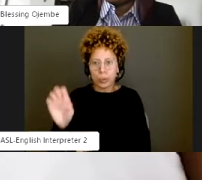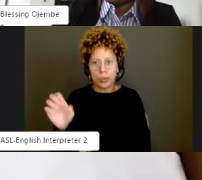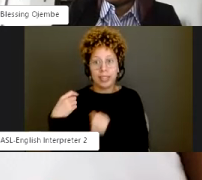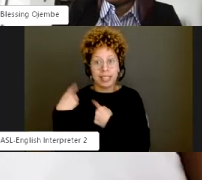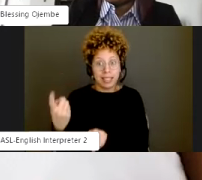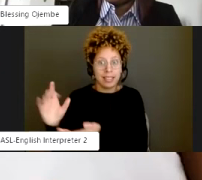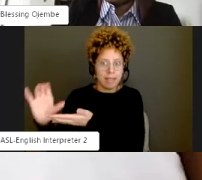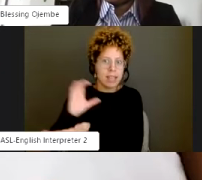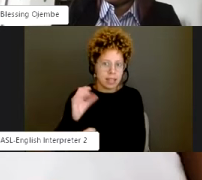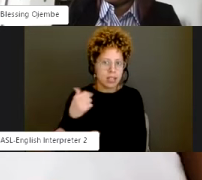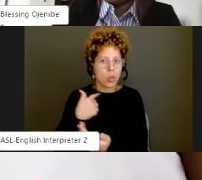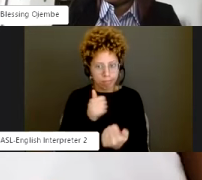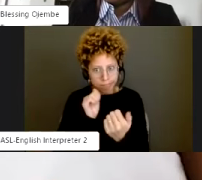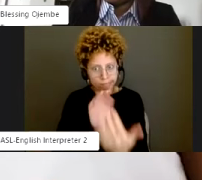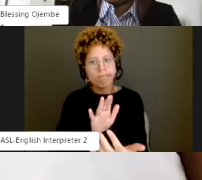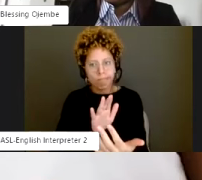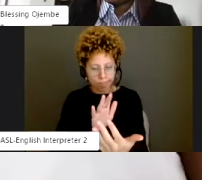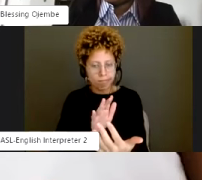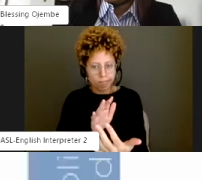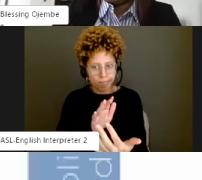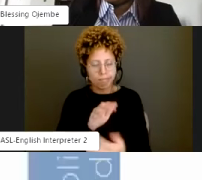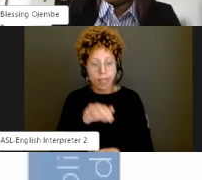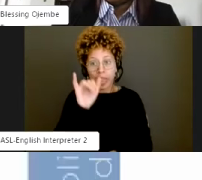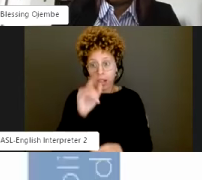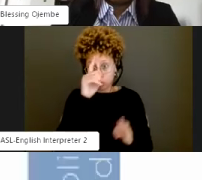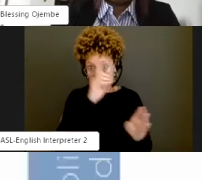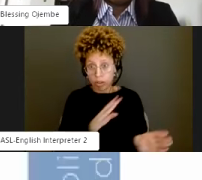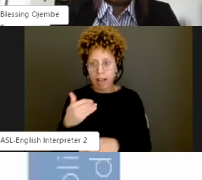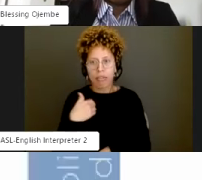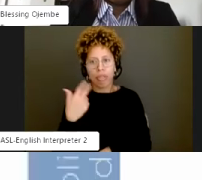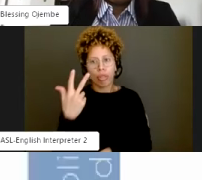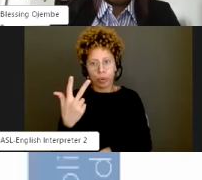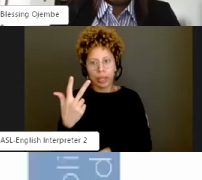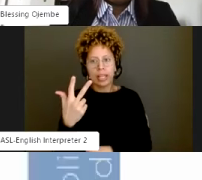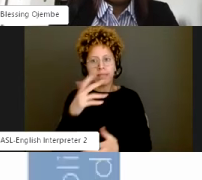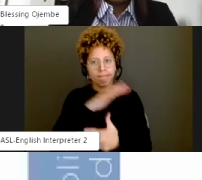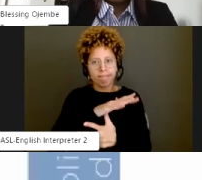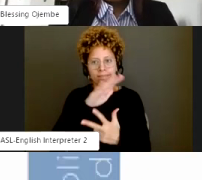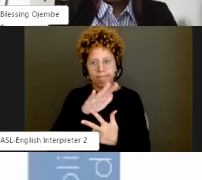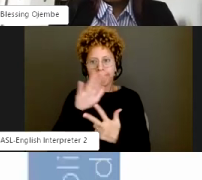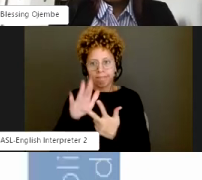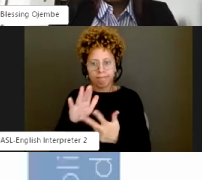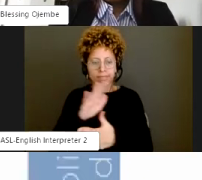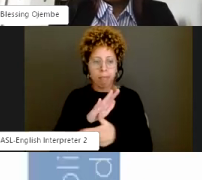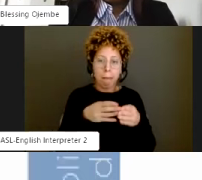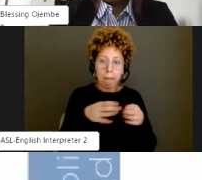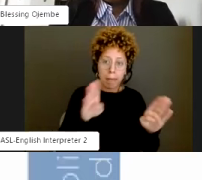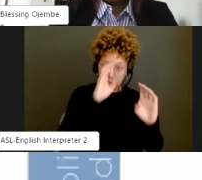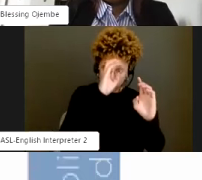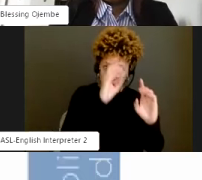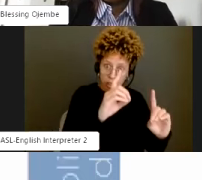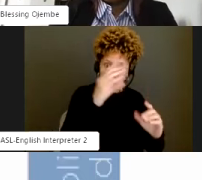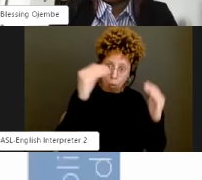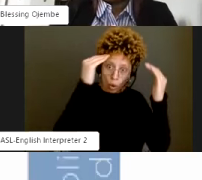funding to do so. That strategy has 3 main priorities: public education and awareness.